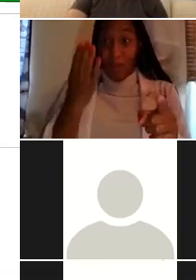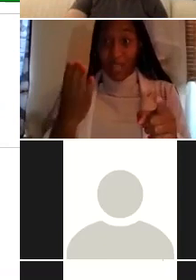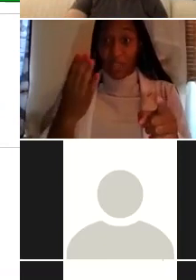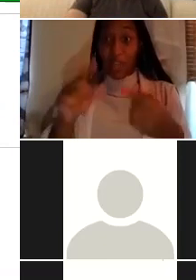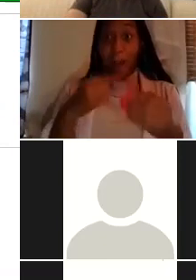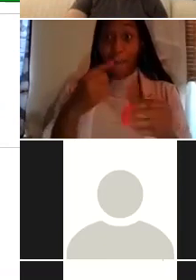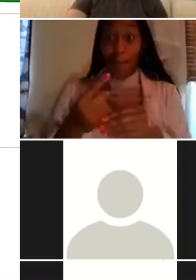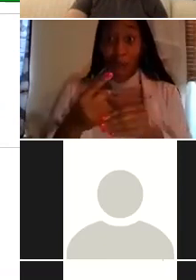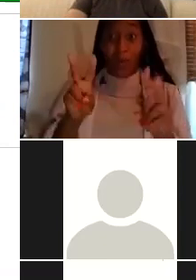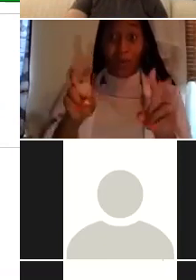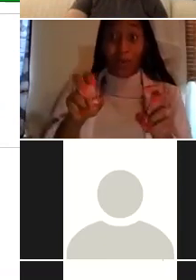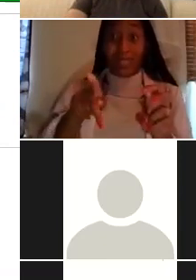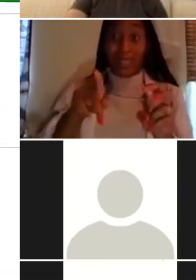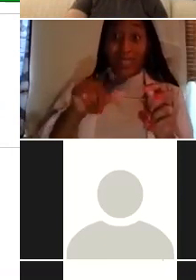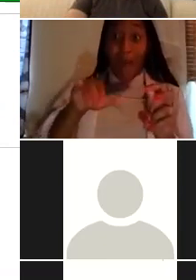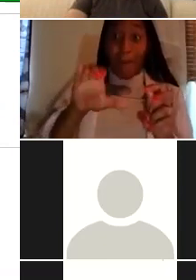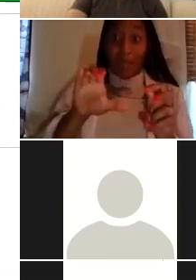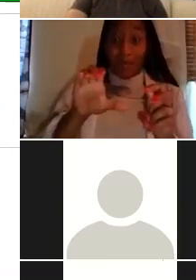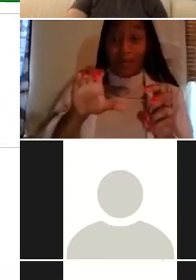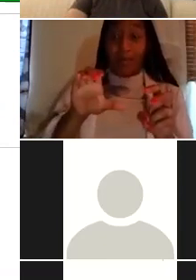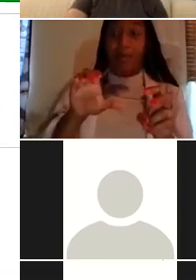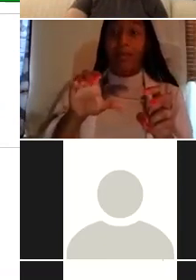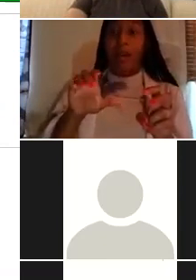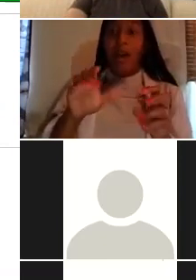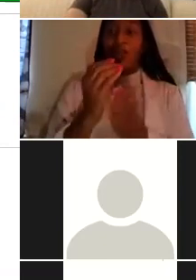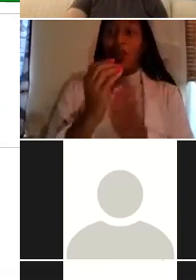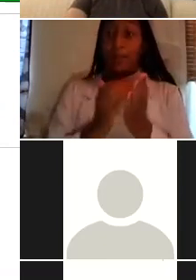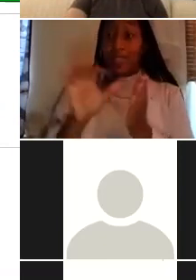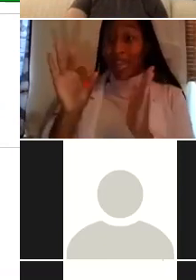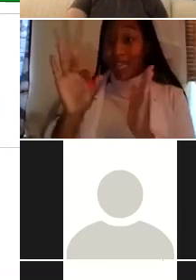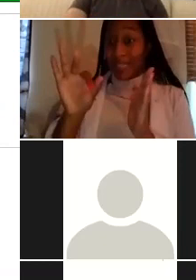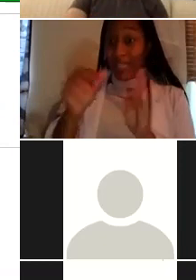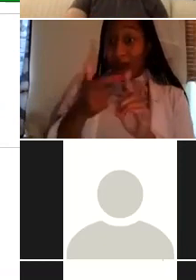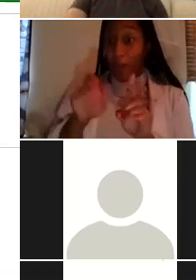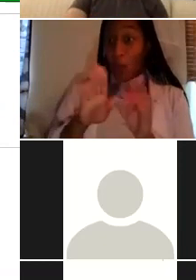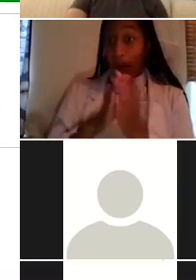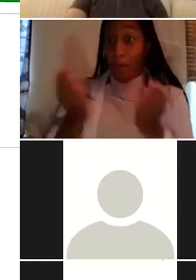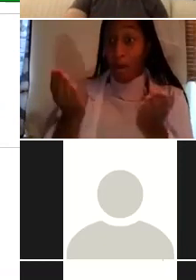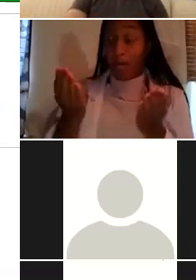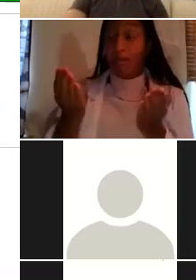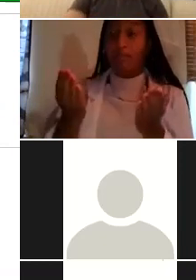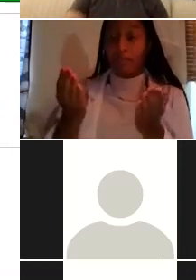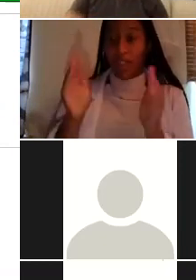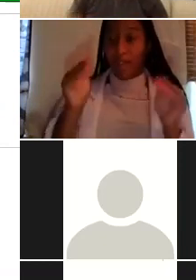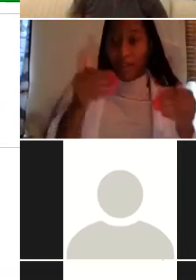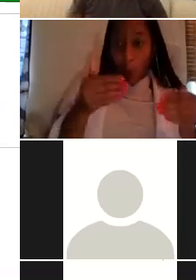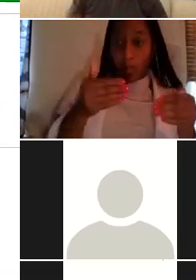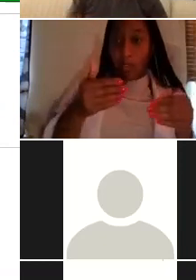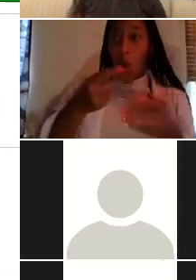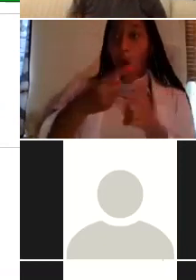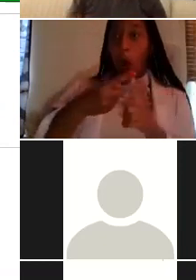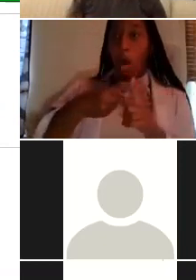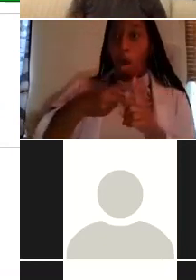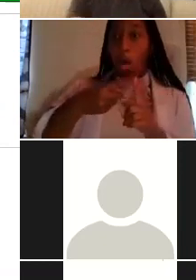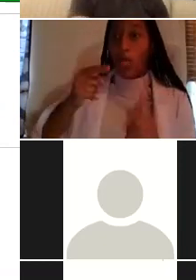the chapter 19 in the textbook deals with thermodynamics. There's some videos. There's a great NASA website on thermodynamics